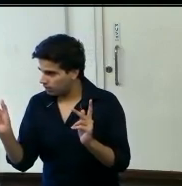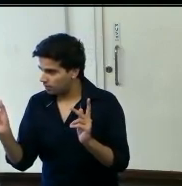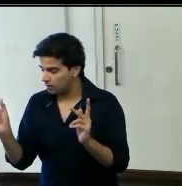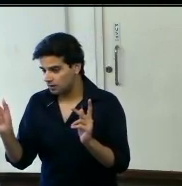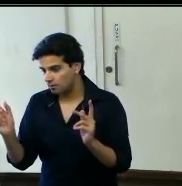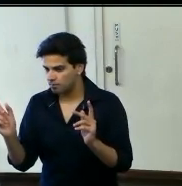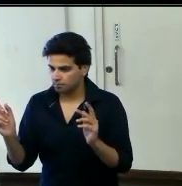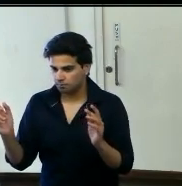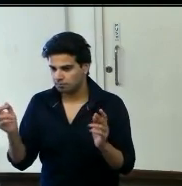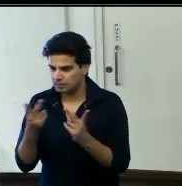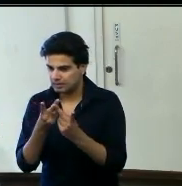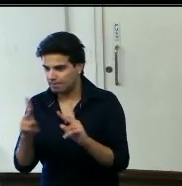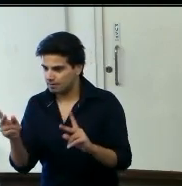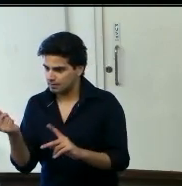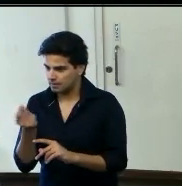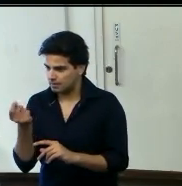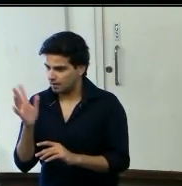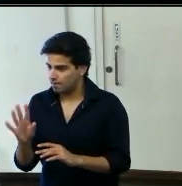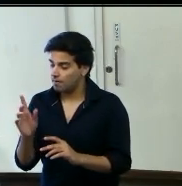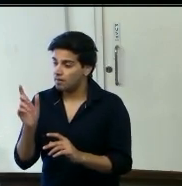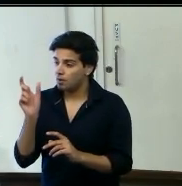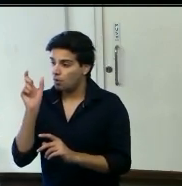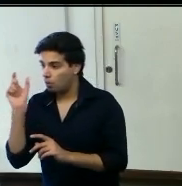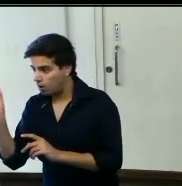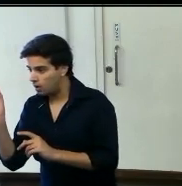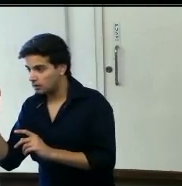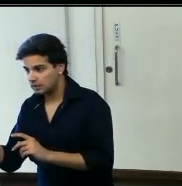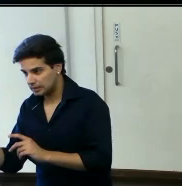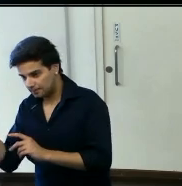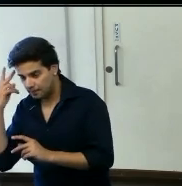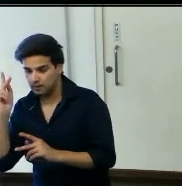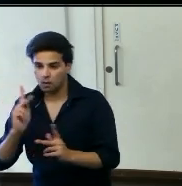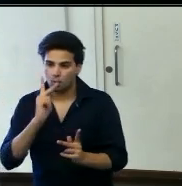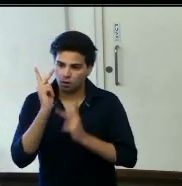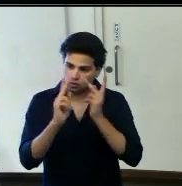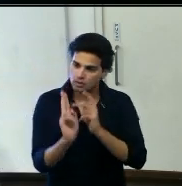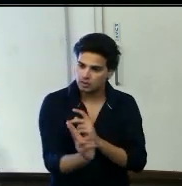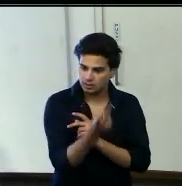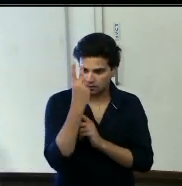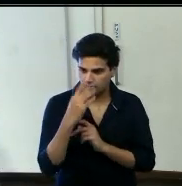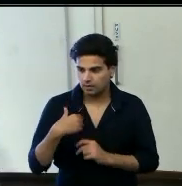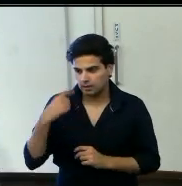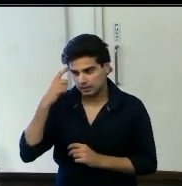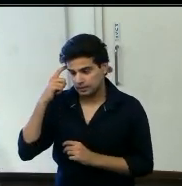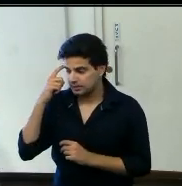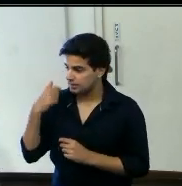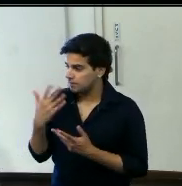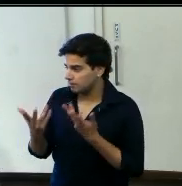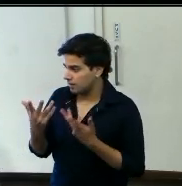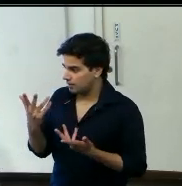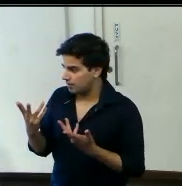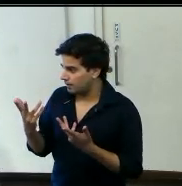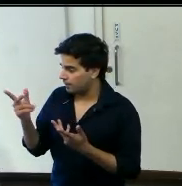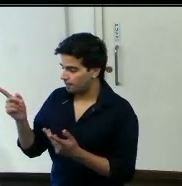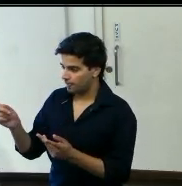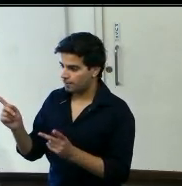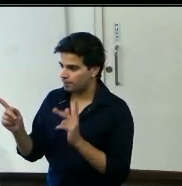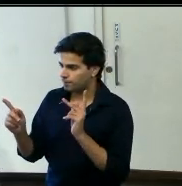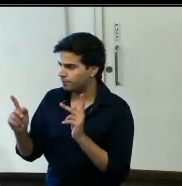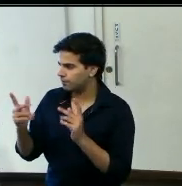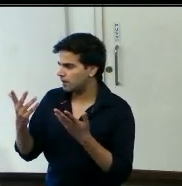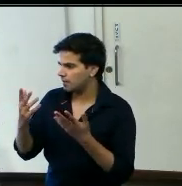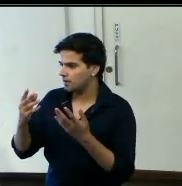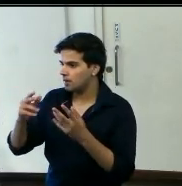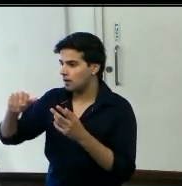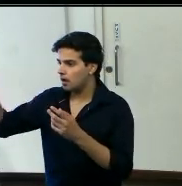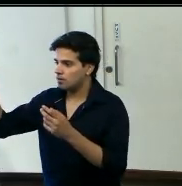interplay, but still words are different and visuals are different. Yeah. And Supposing you exhibit this in some country